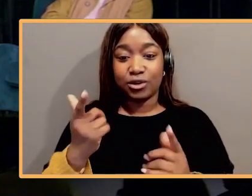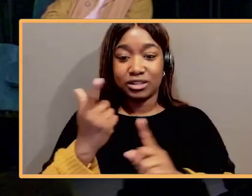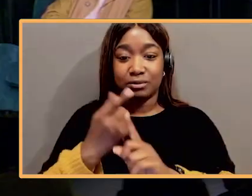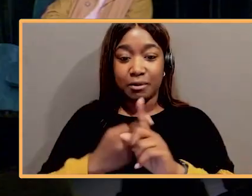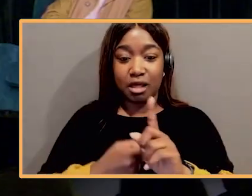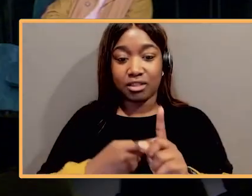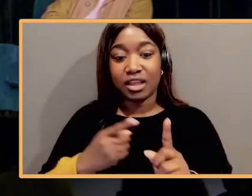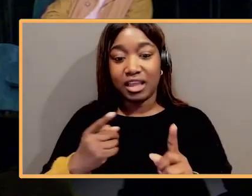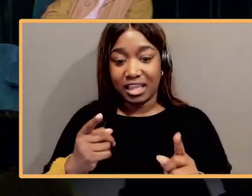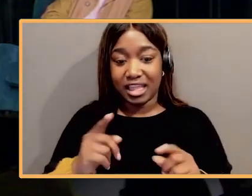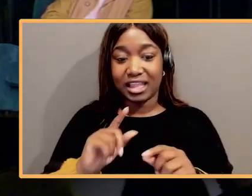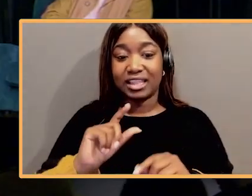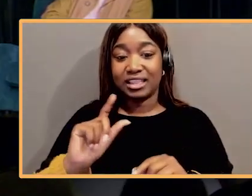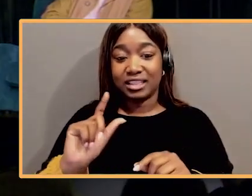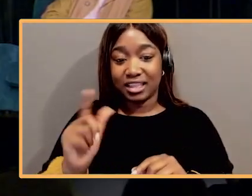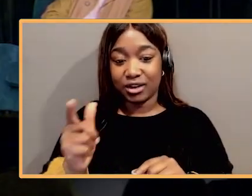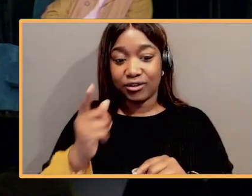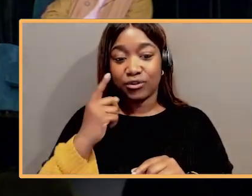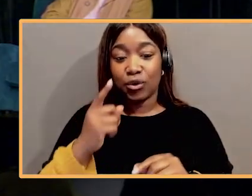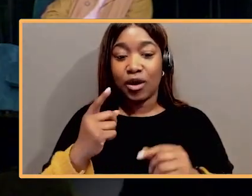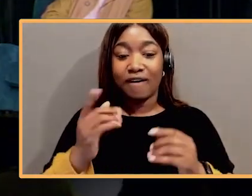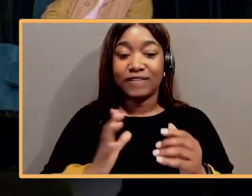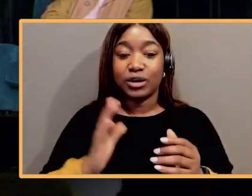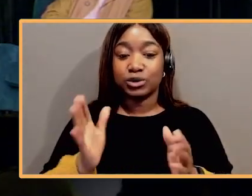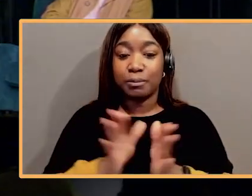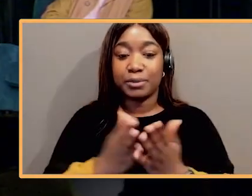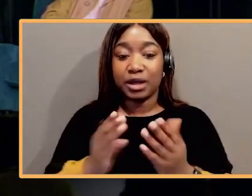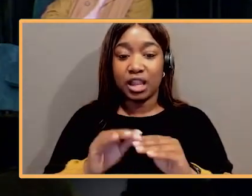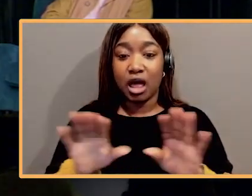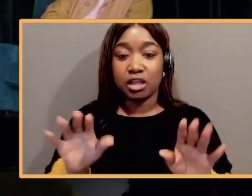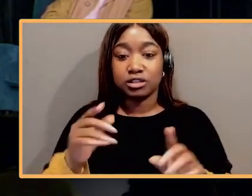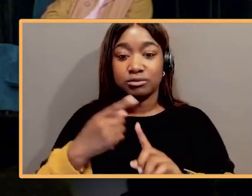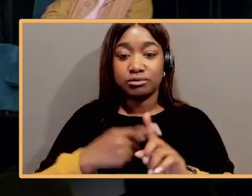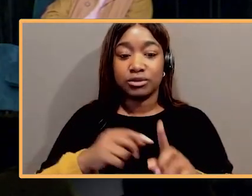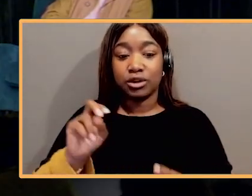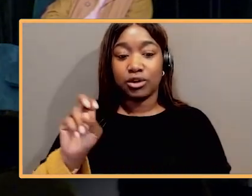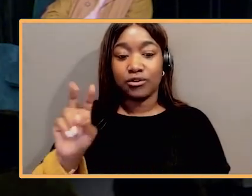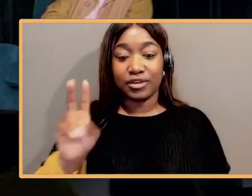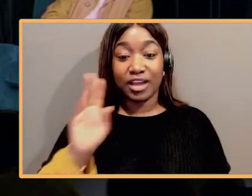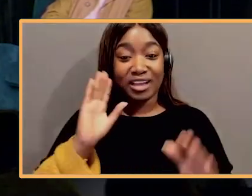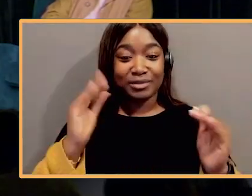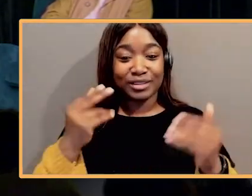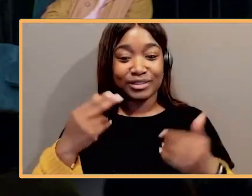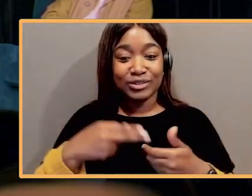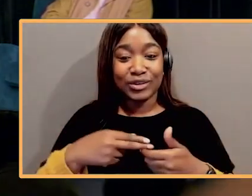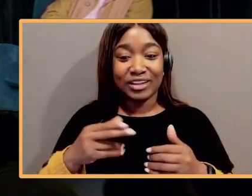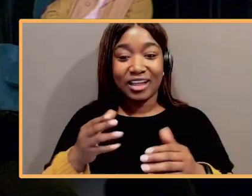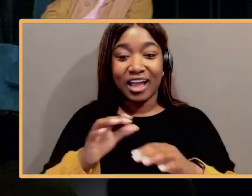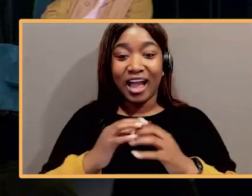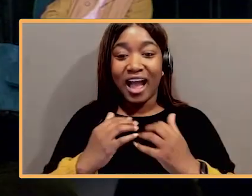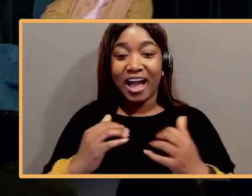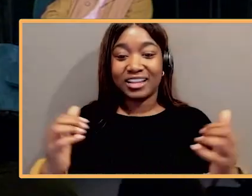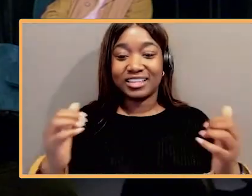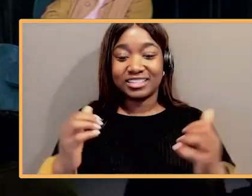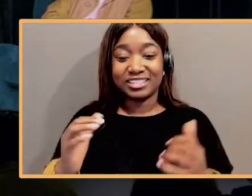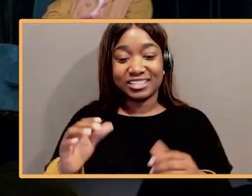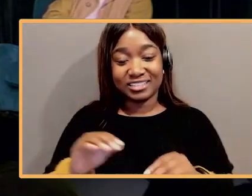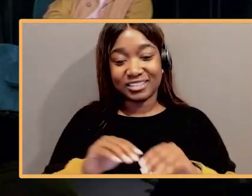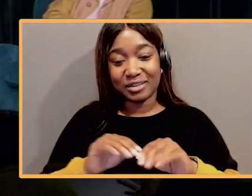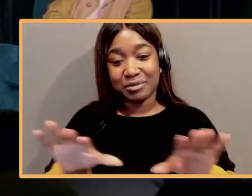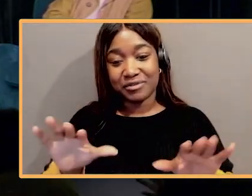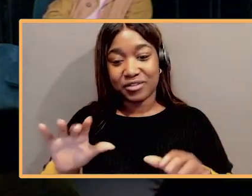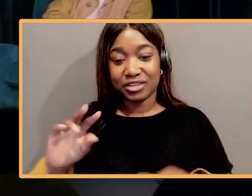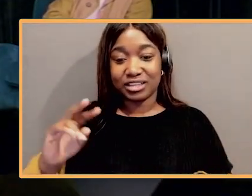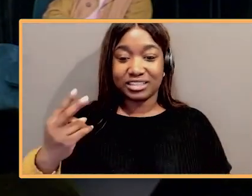launch in November. So I expect to join you in the audience as we all come to celebrate the debut of her